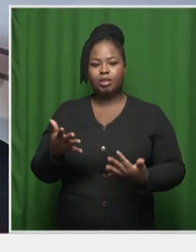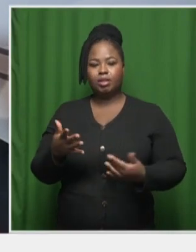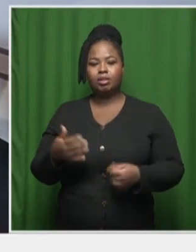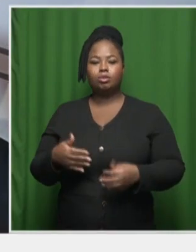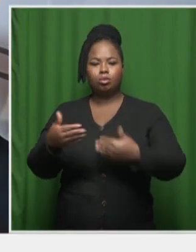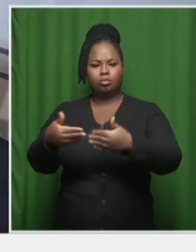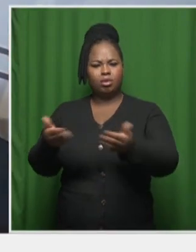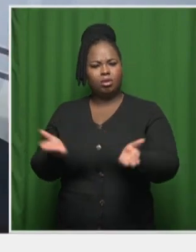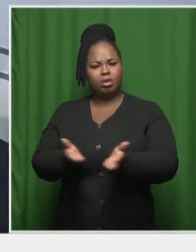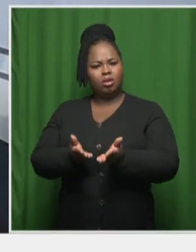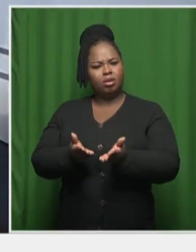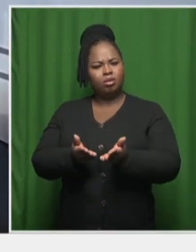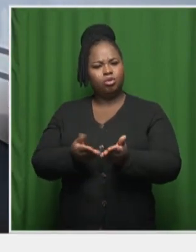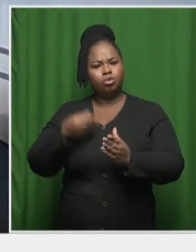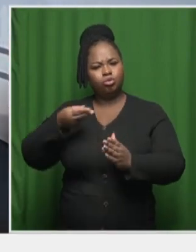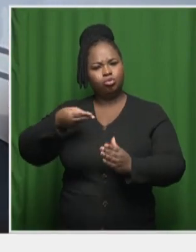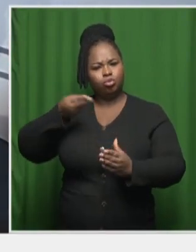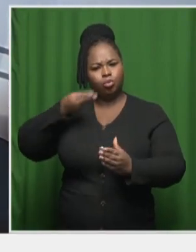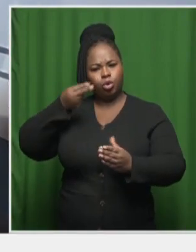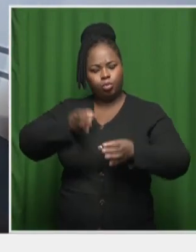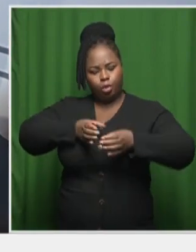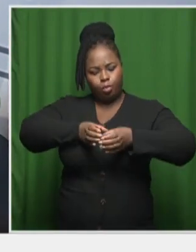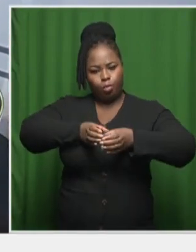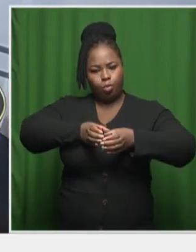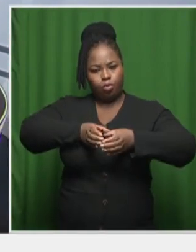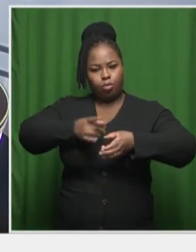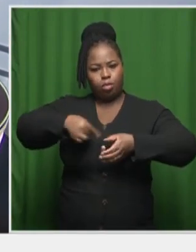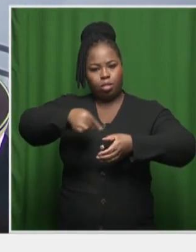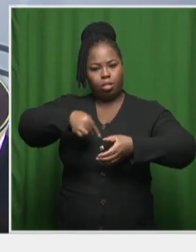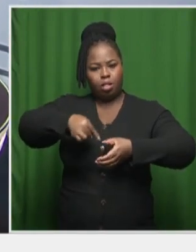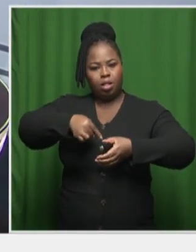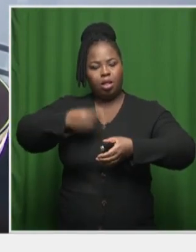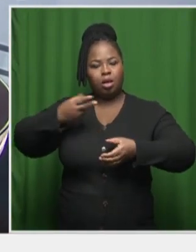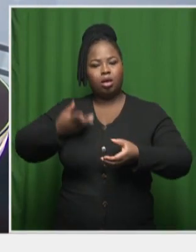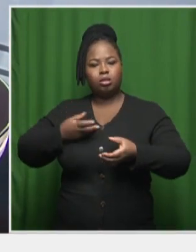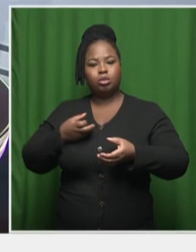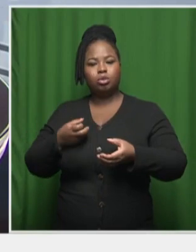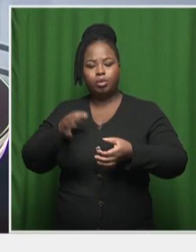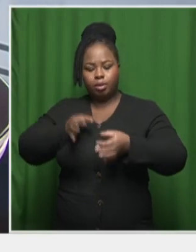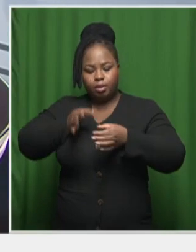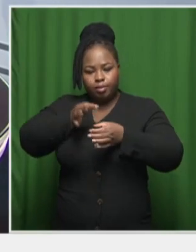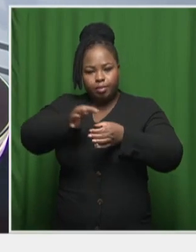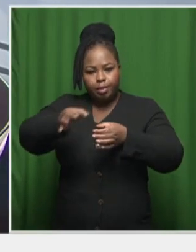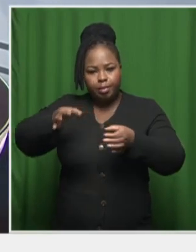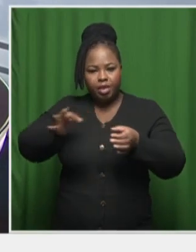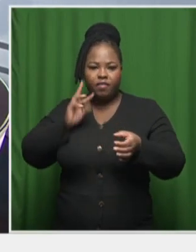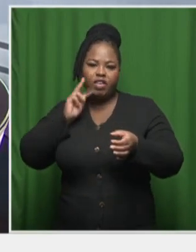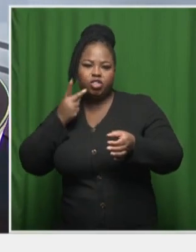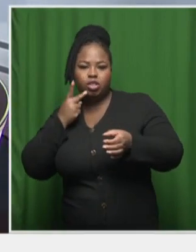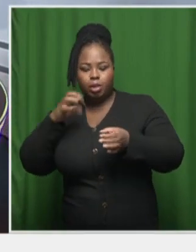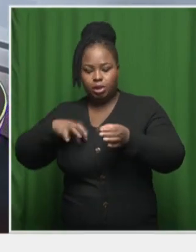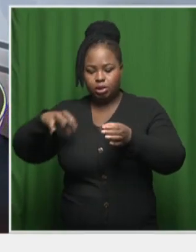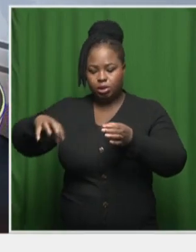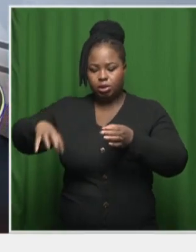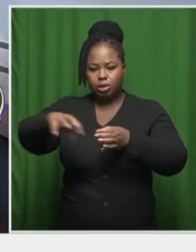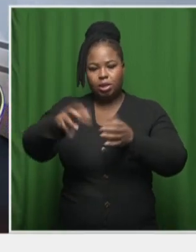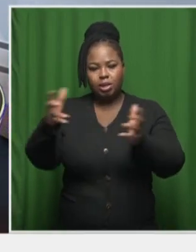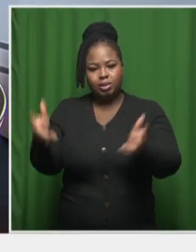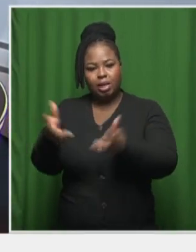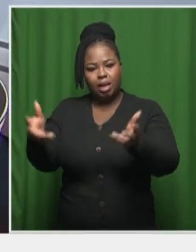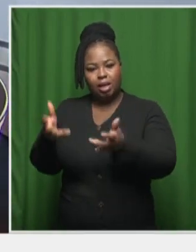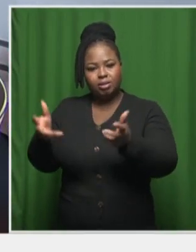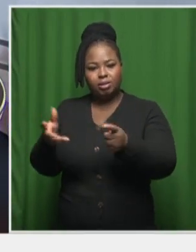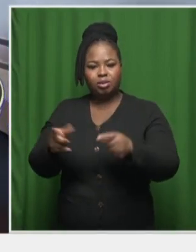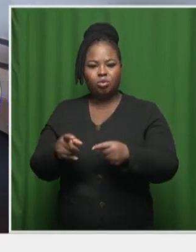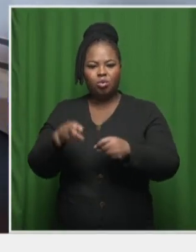dish, maybe like a little poke bowl kind of concept, some warm grains underneath, some vegetables, some salad, the warm